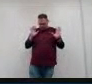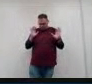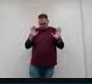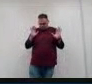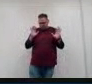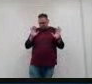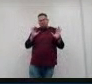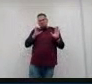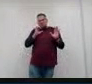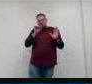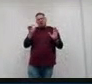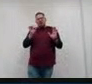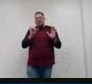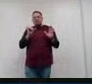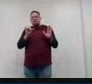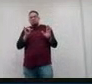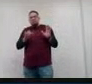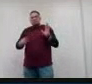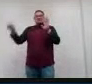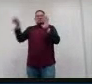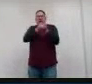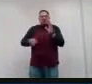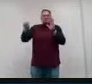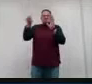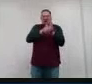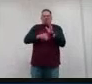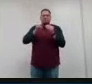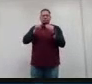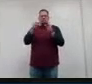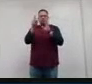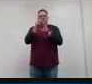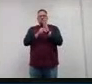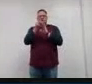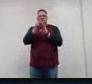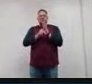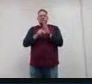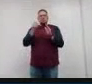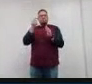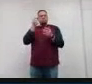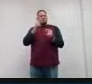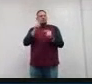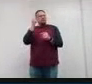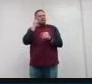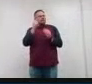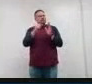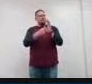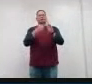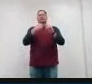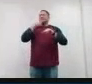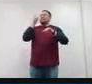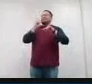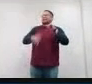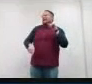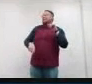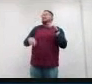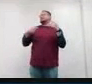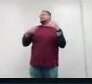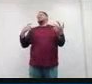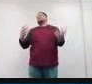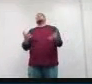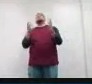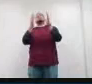undermining, let's say. Like, I'm trying to like think of an example and I can't on my feet, but